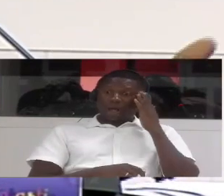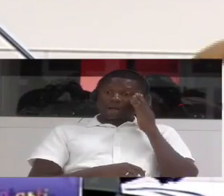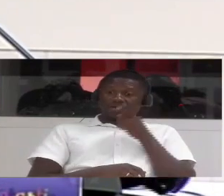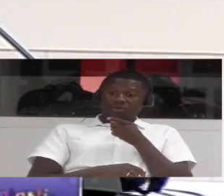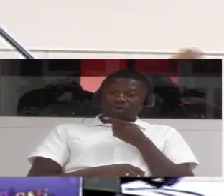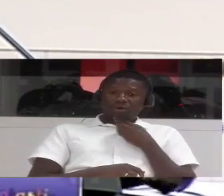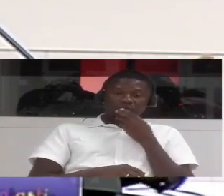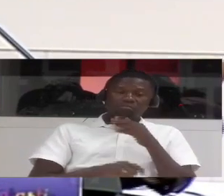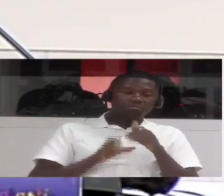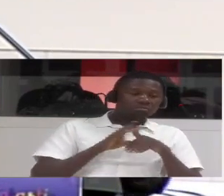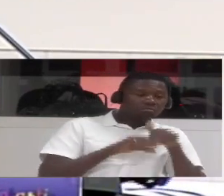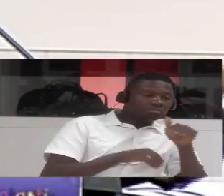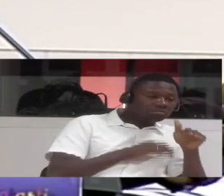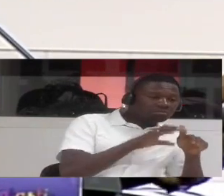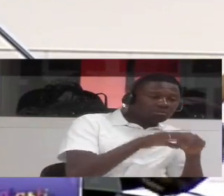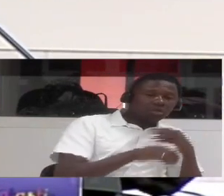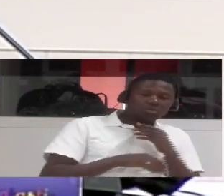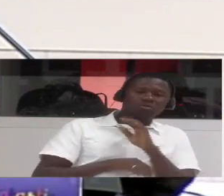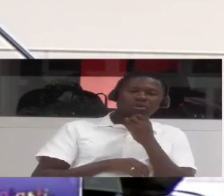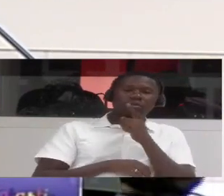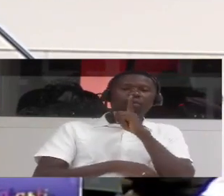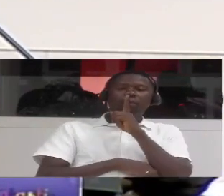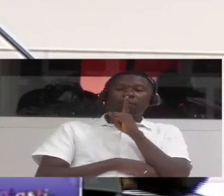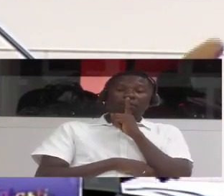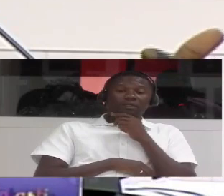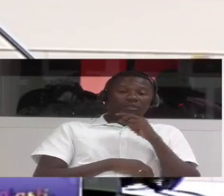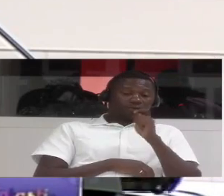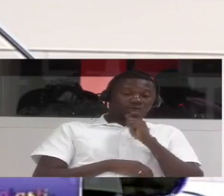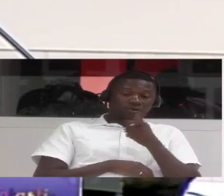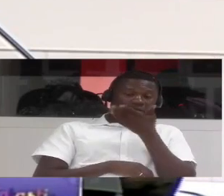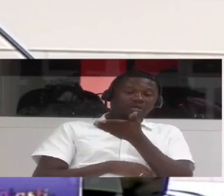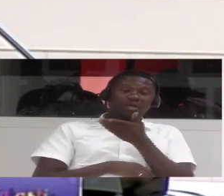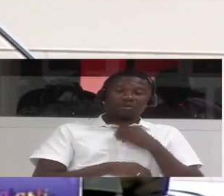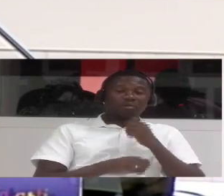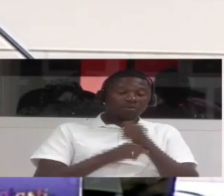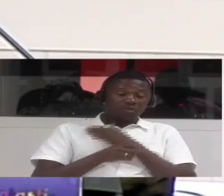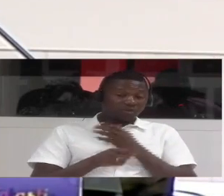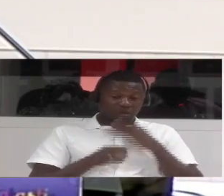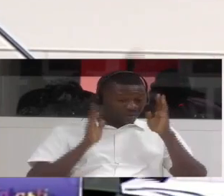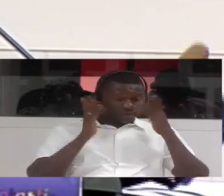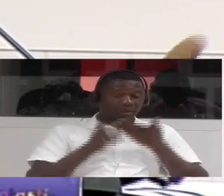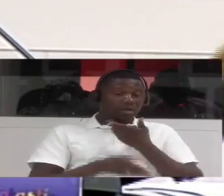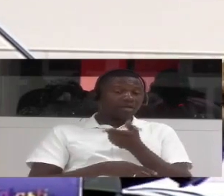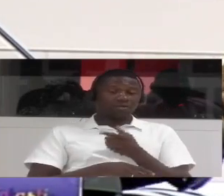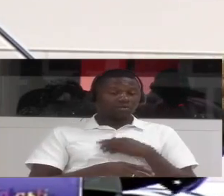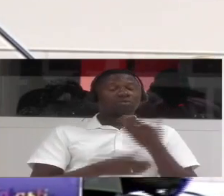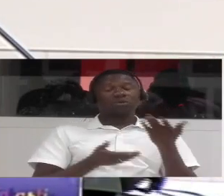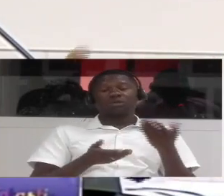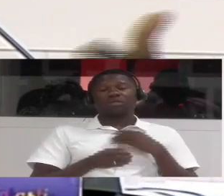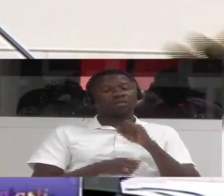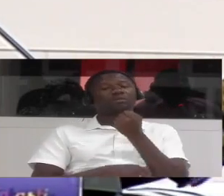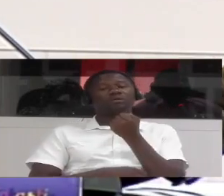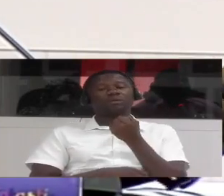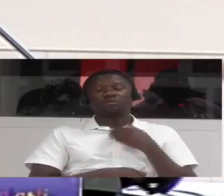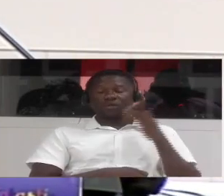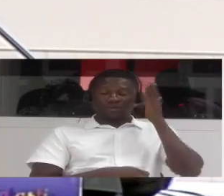all of them will start shifting and say, oh no, let's keep quiet, there's a journalist here, before we all get into trouble. So it was that difficult.